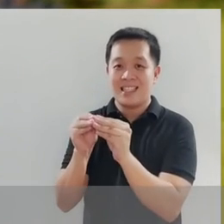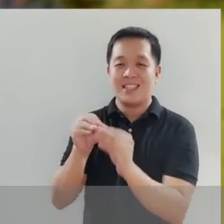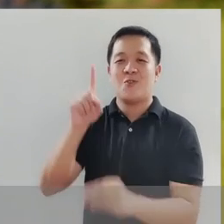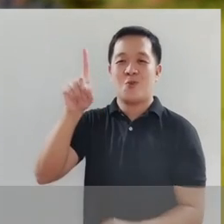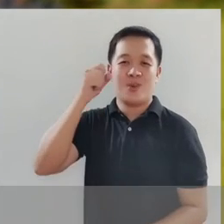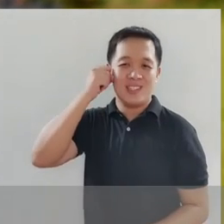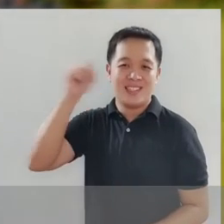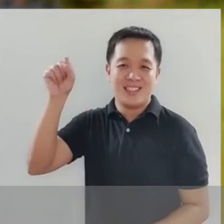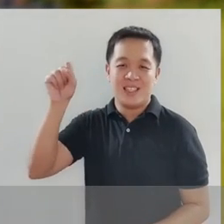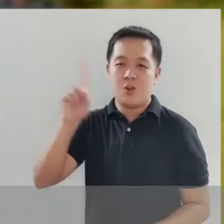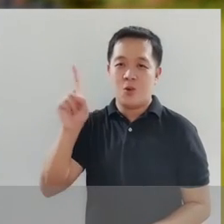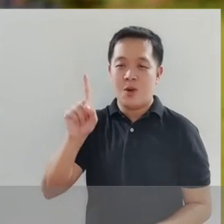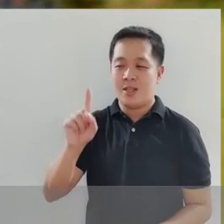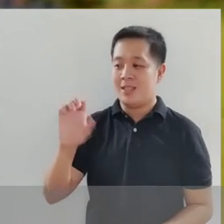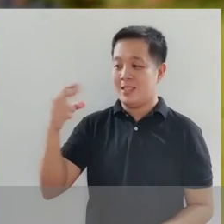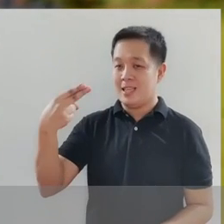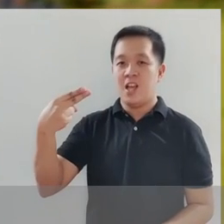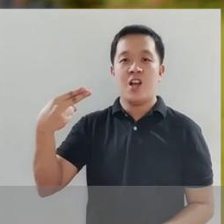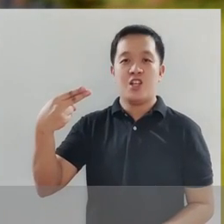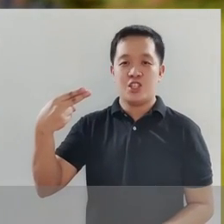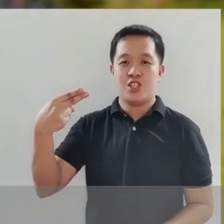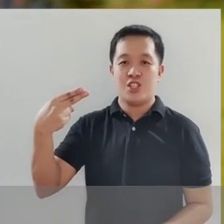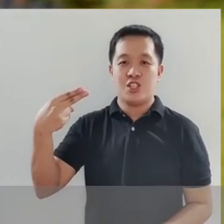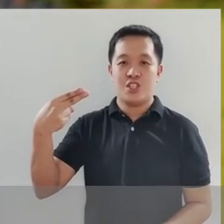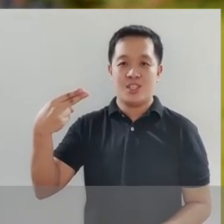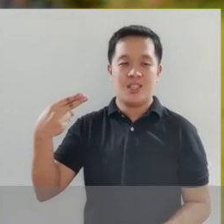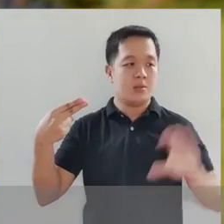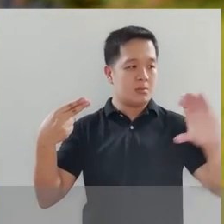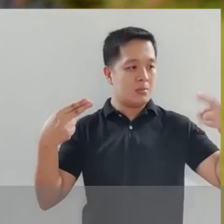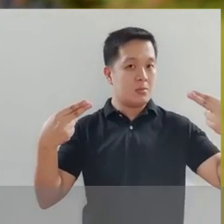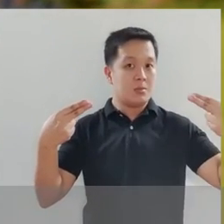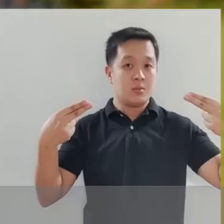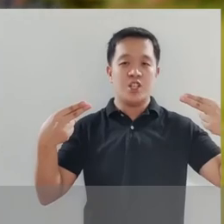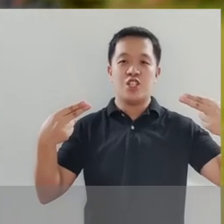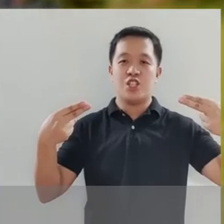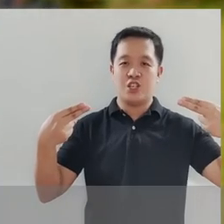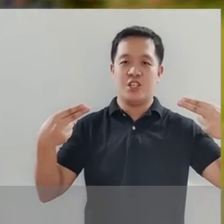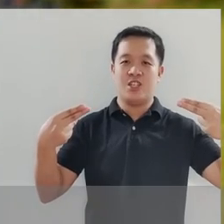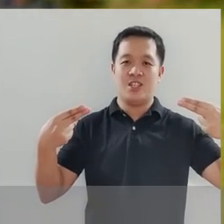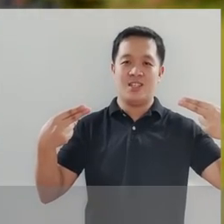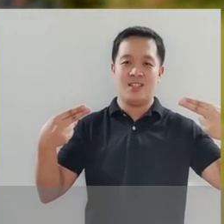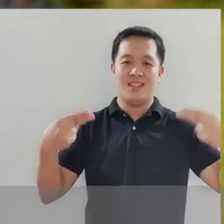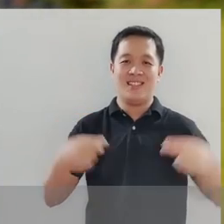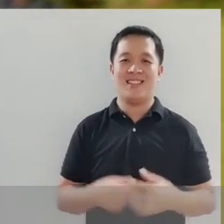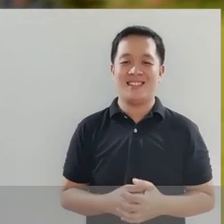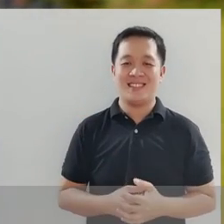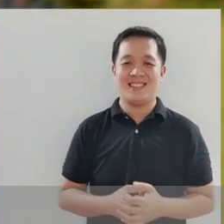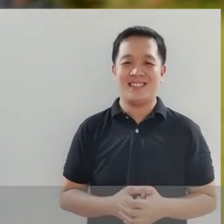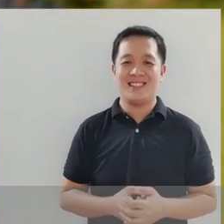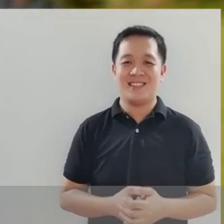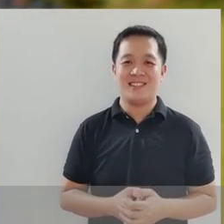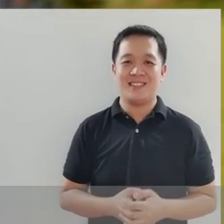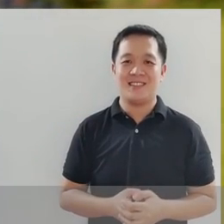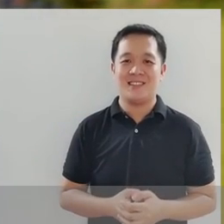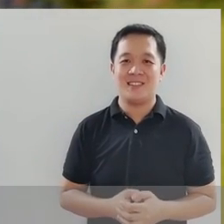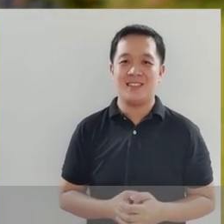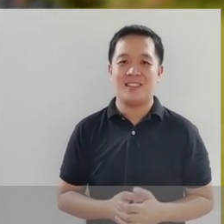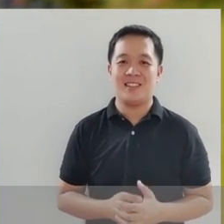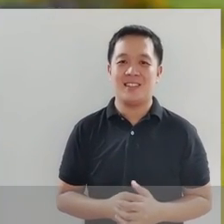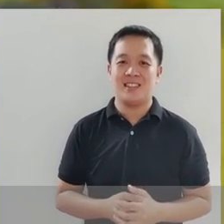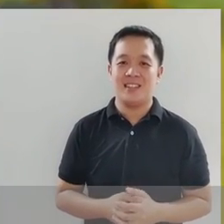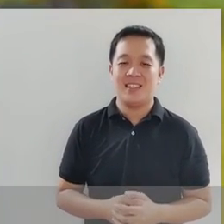which is sh in an SH digraph and a sh sound in a CH